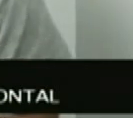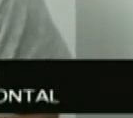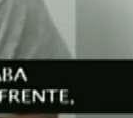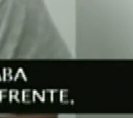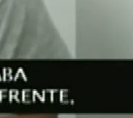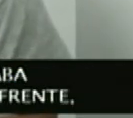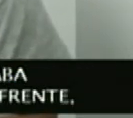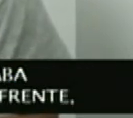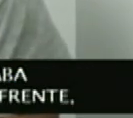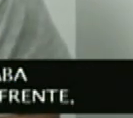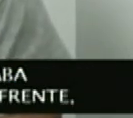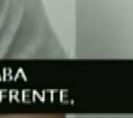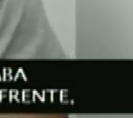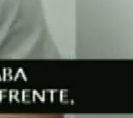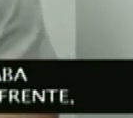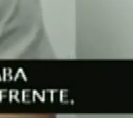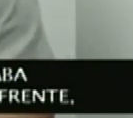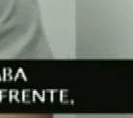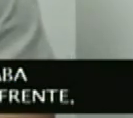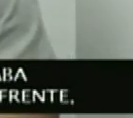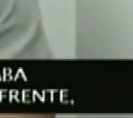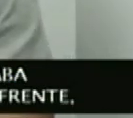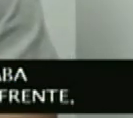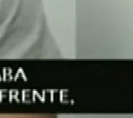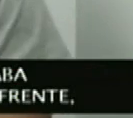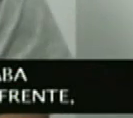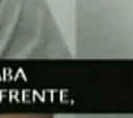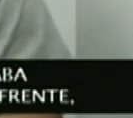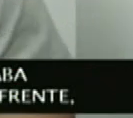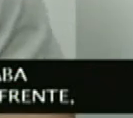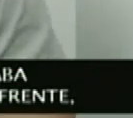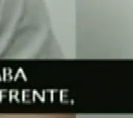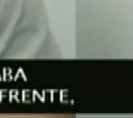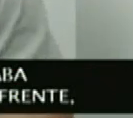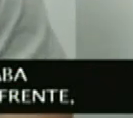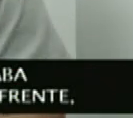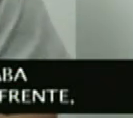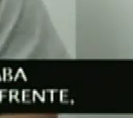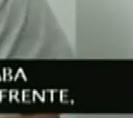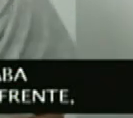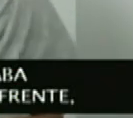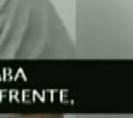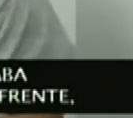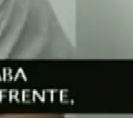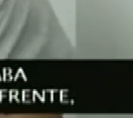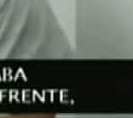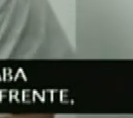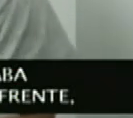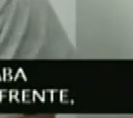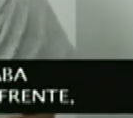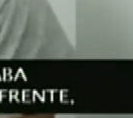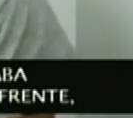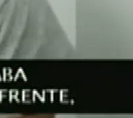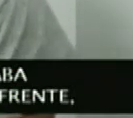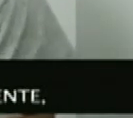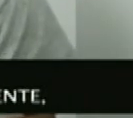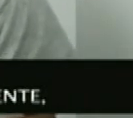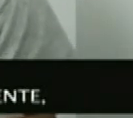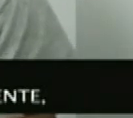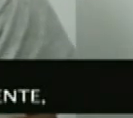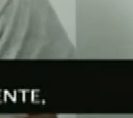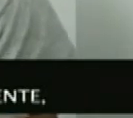brown garage door, a front entrance to the left, a window to the left of that, two large trees in the